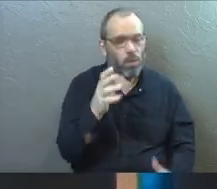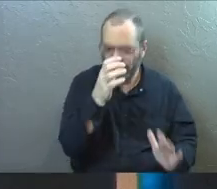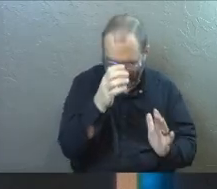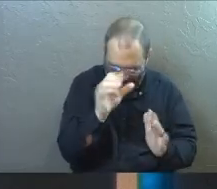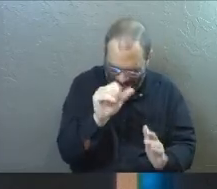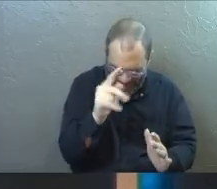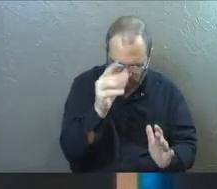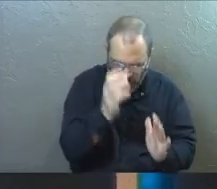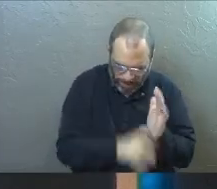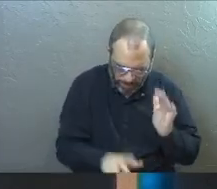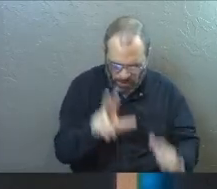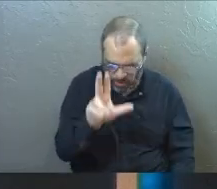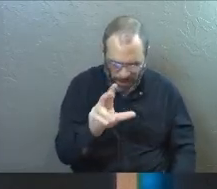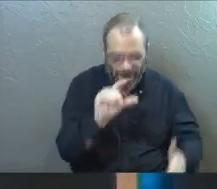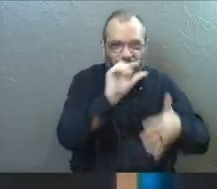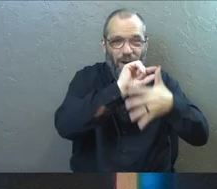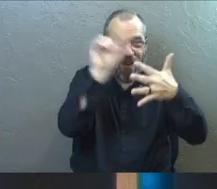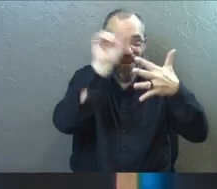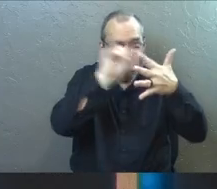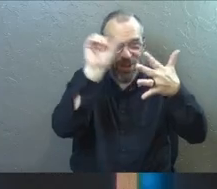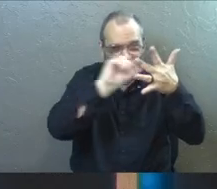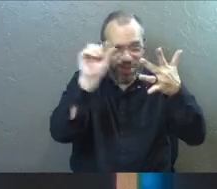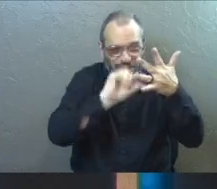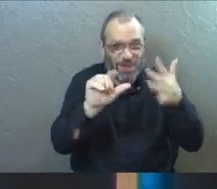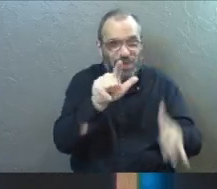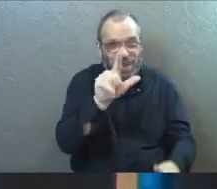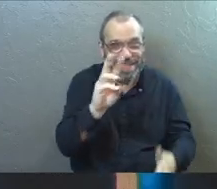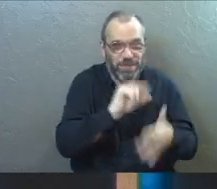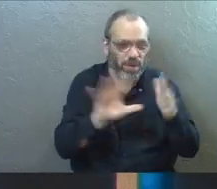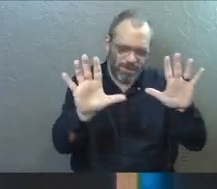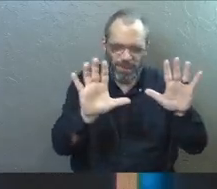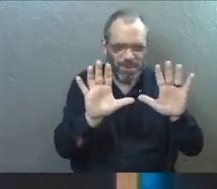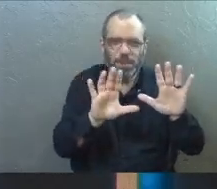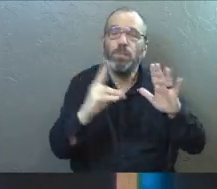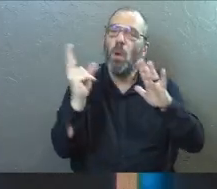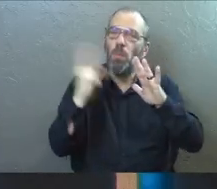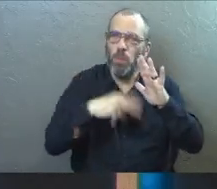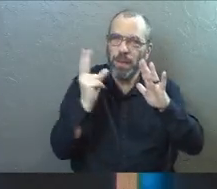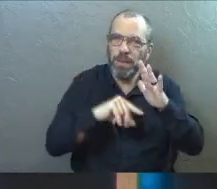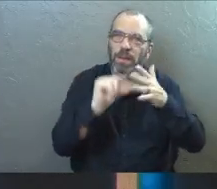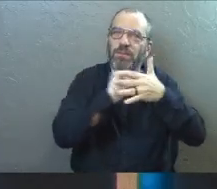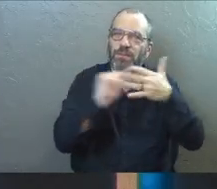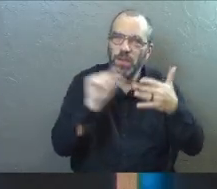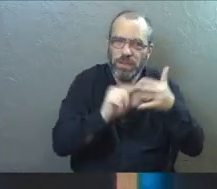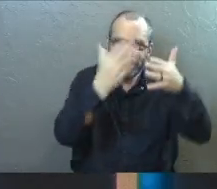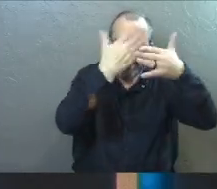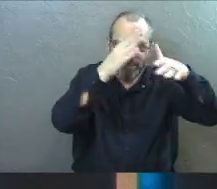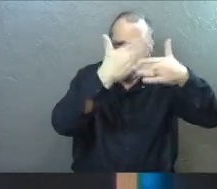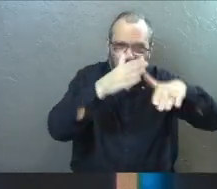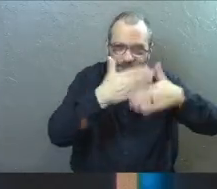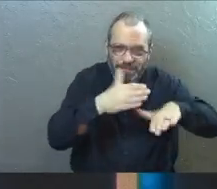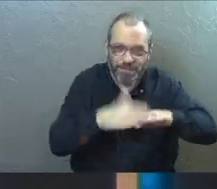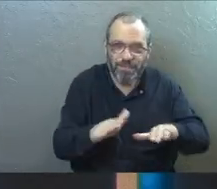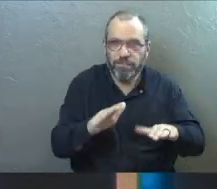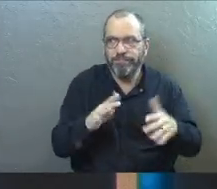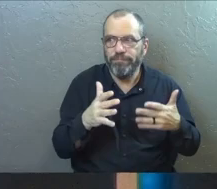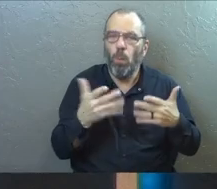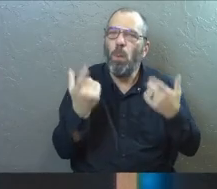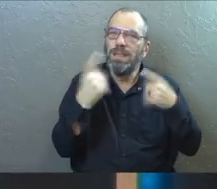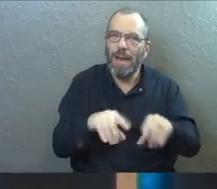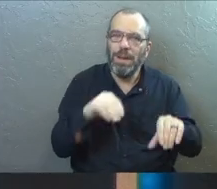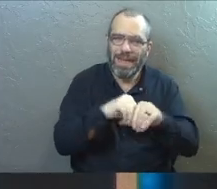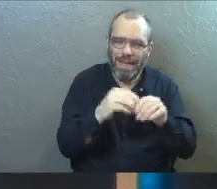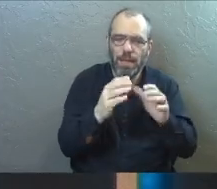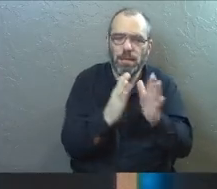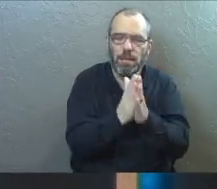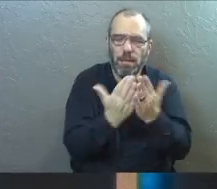because we're going to go verse by verse, all 26 of them. No, but we are going to take some time and read through it and just break it down so that we get an idea of what's actually going on